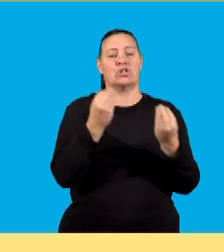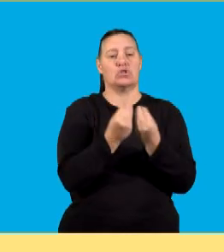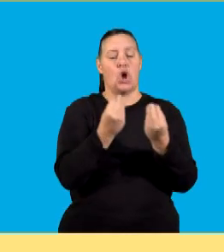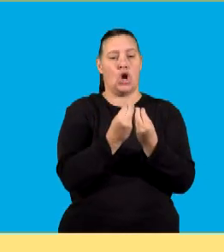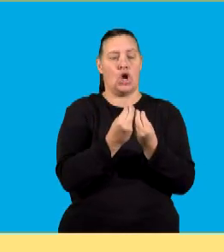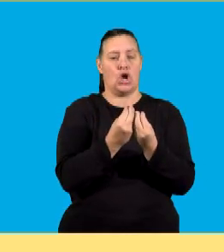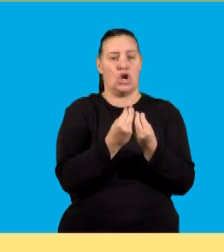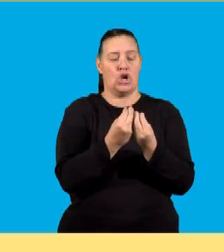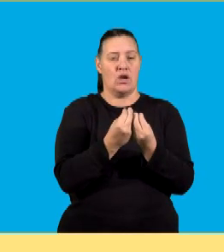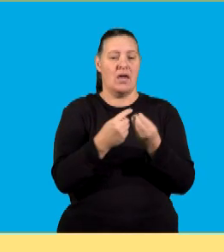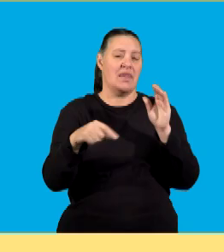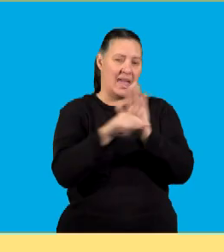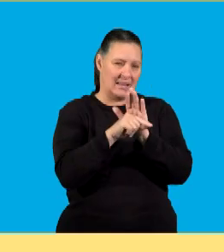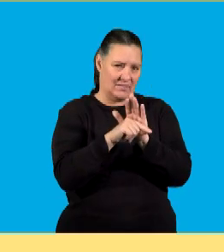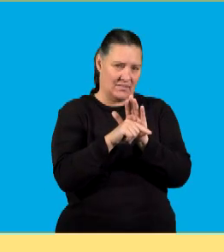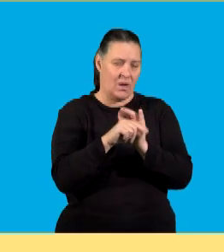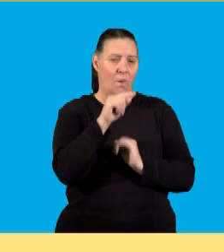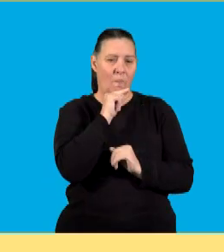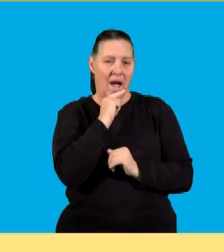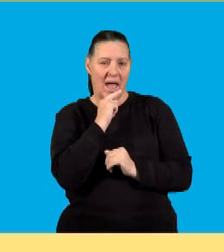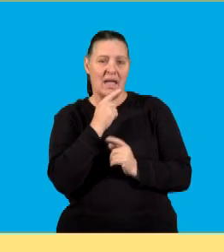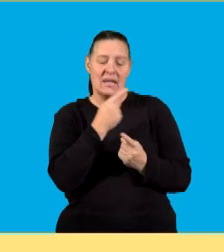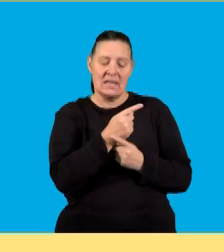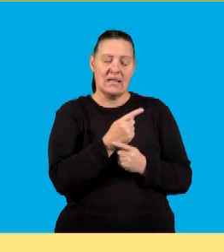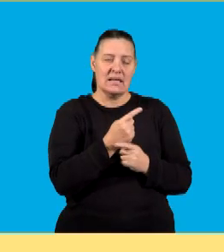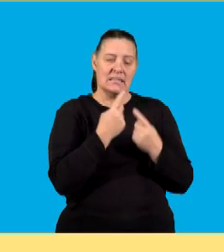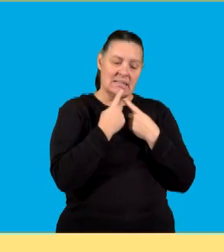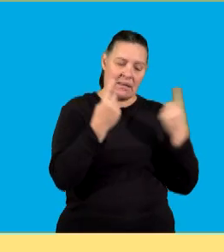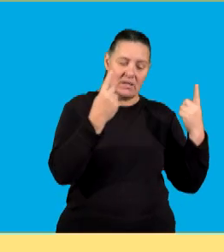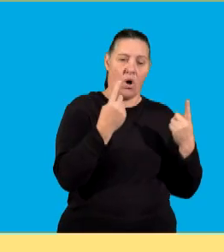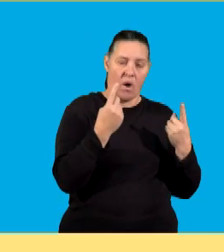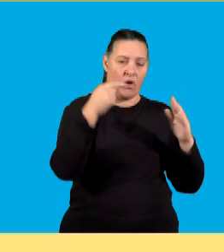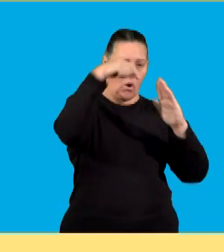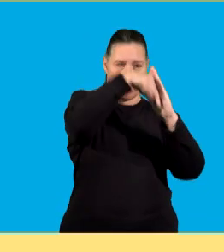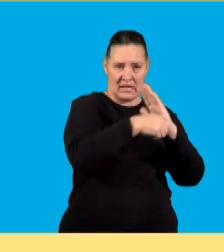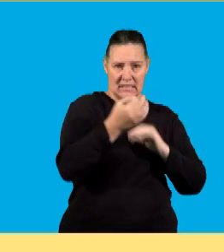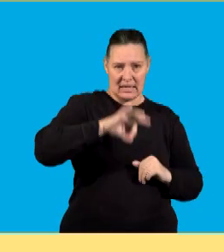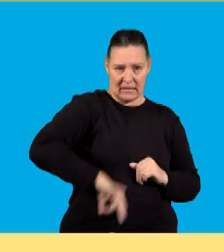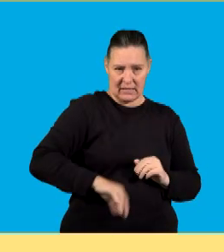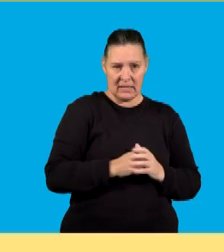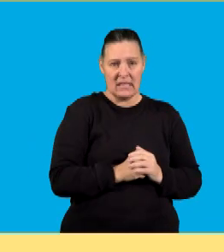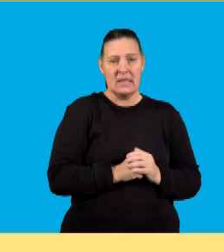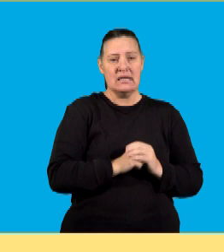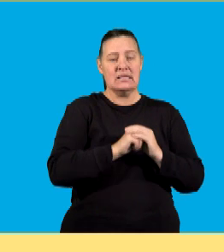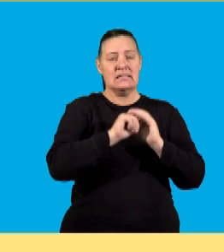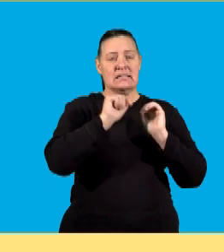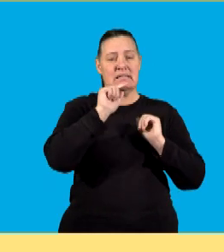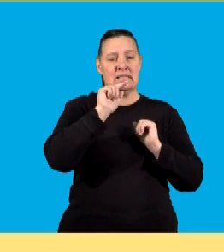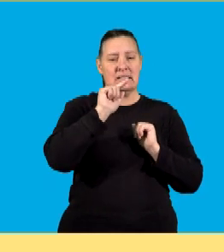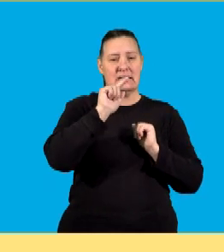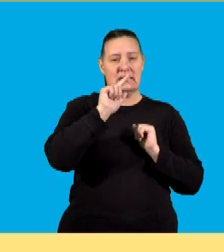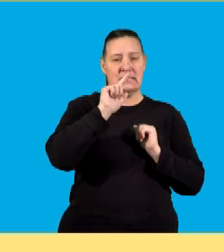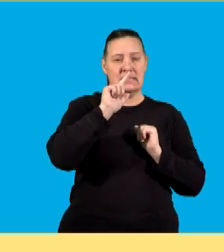trading stock deficit. Remember, this goes to your statement of comprehensive income. The